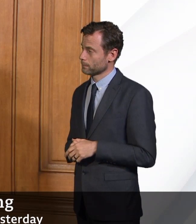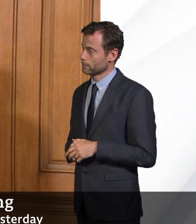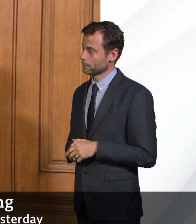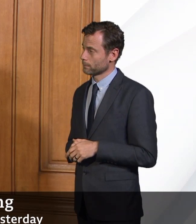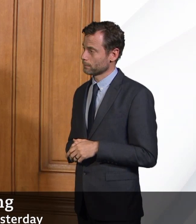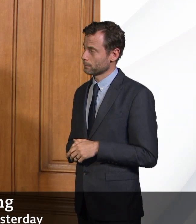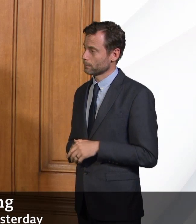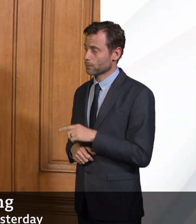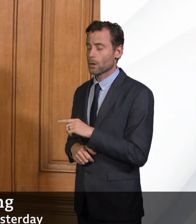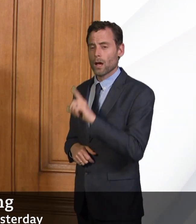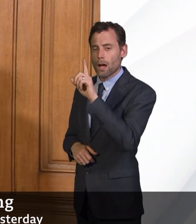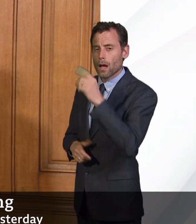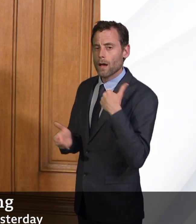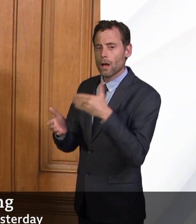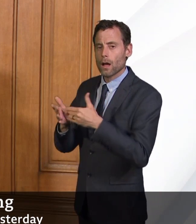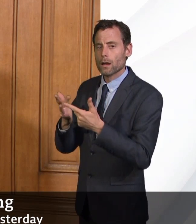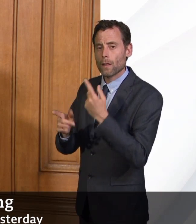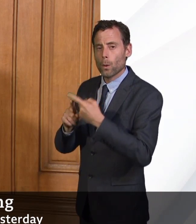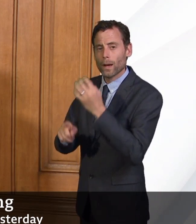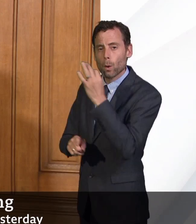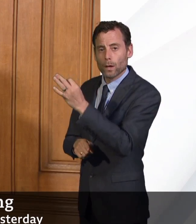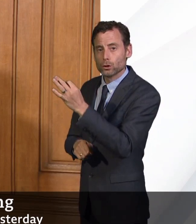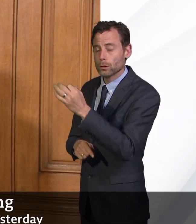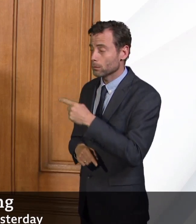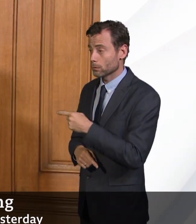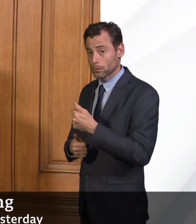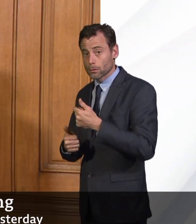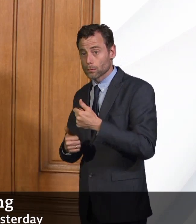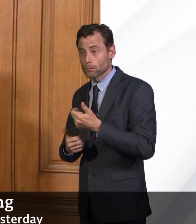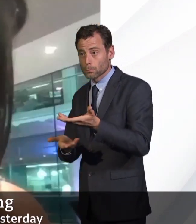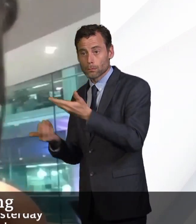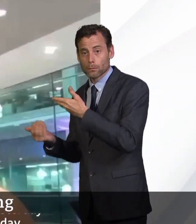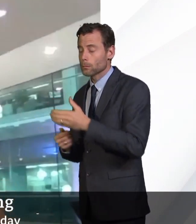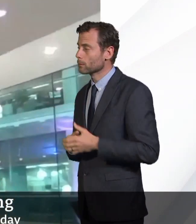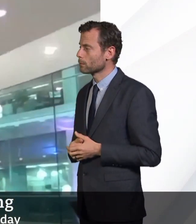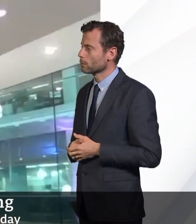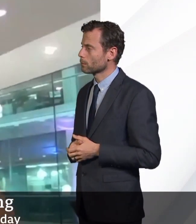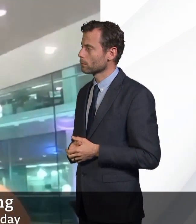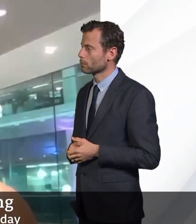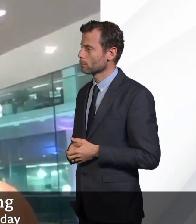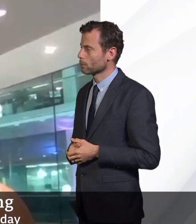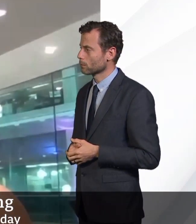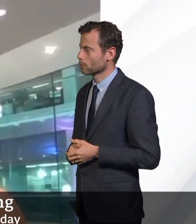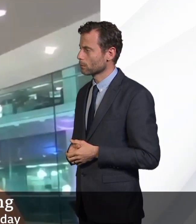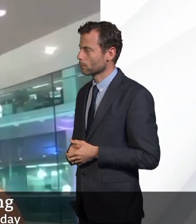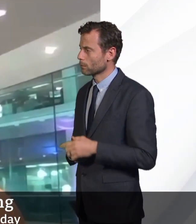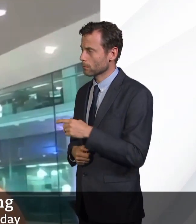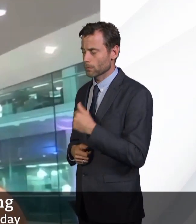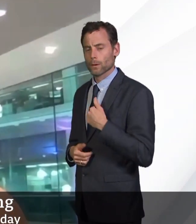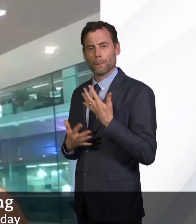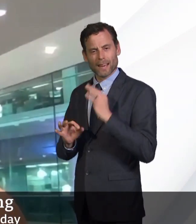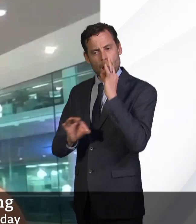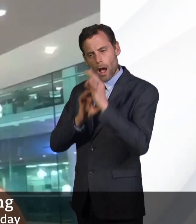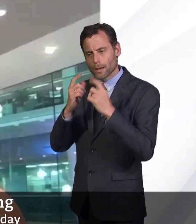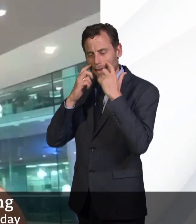Okay. Does that explain it? So they would have been retested? If that's okay. Yes. Okay. We've been speaking to people in care